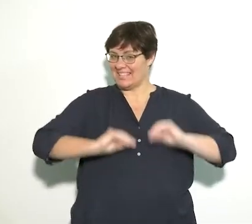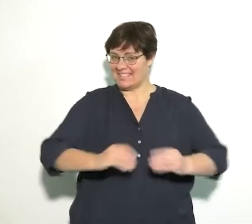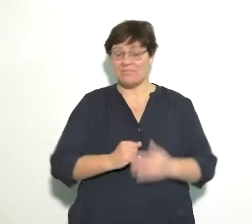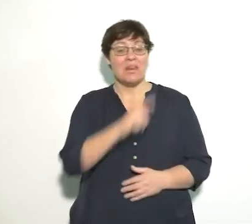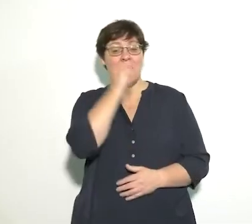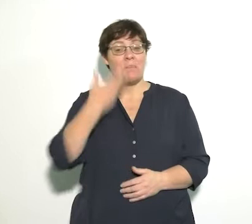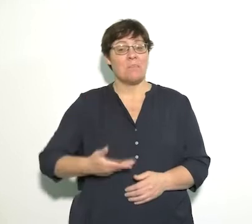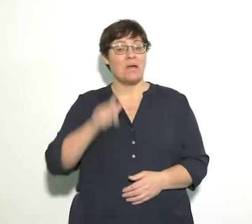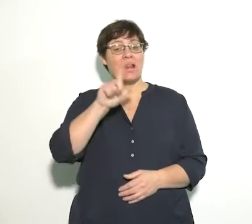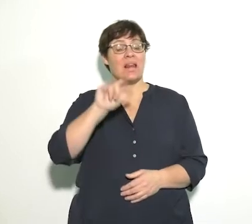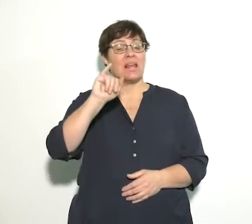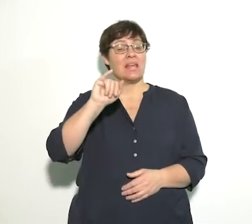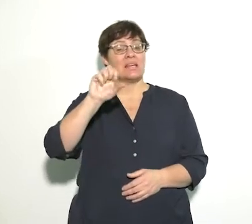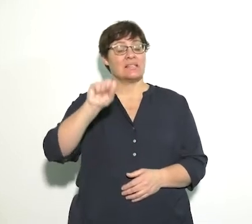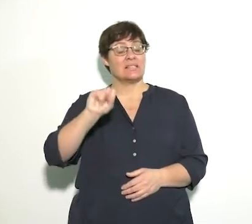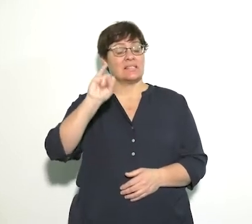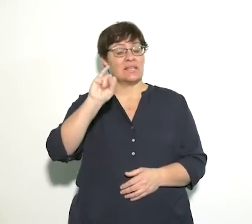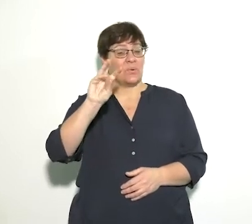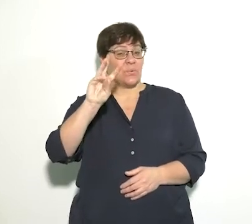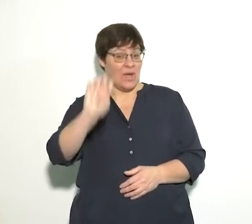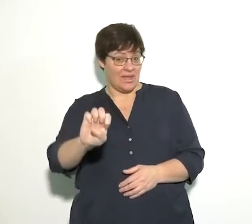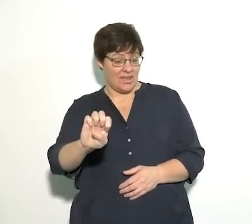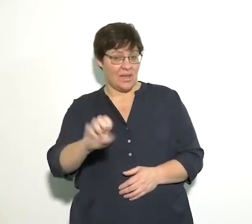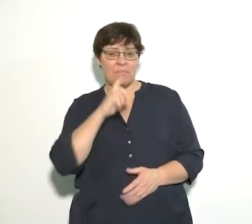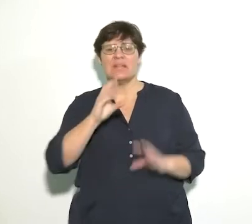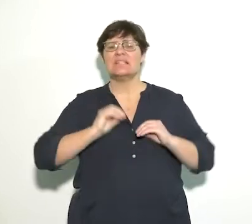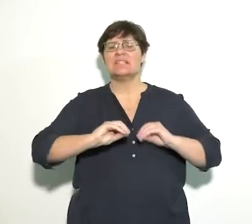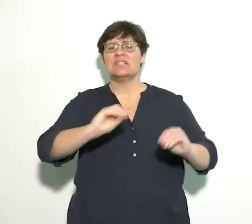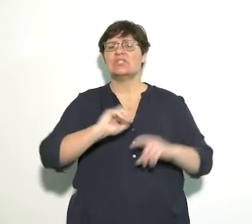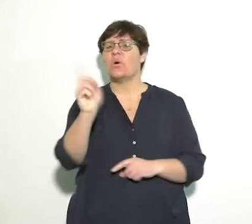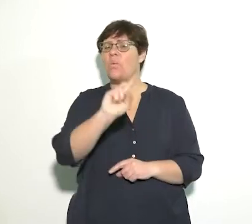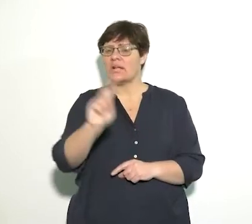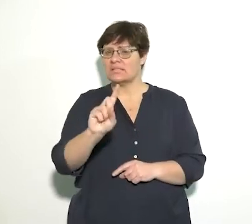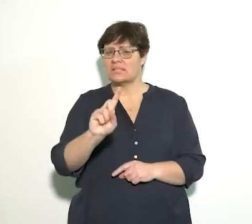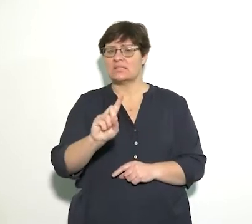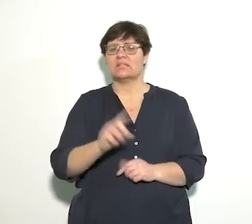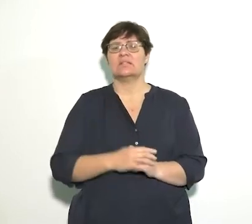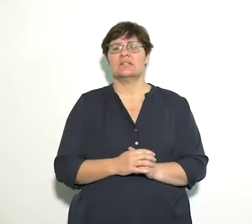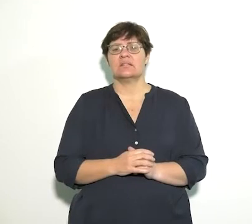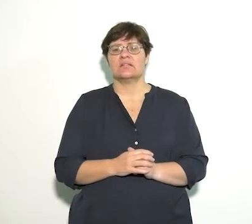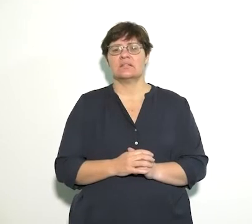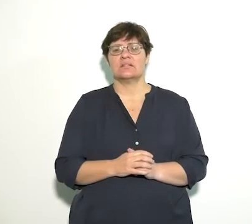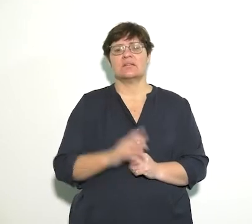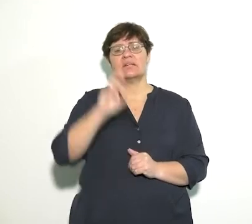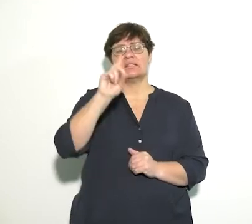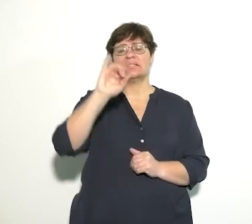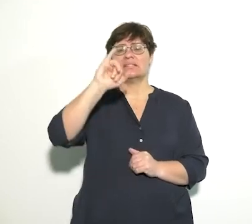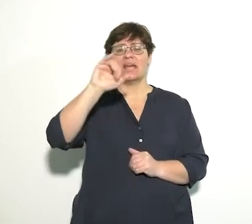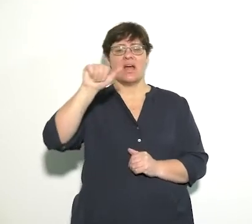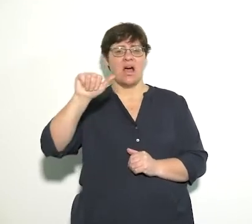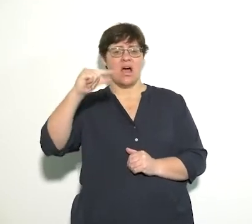lesson. My name is Liziwe and I'm going to be teaching you all about diagraphs. What is a